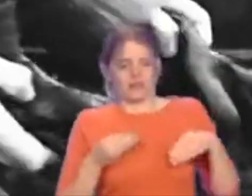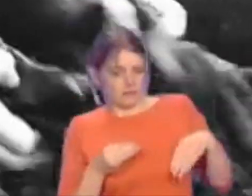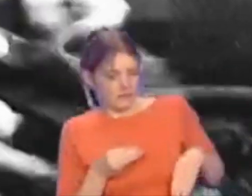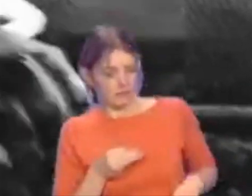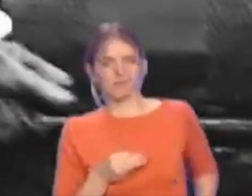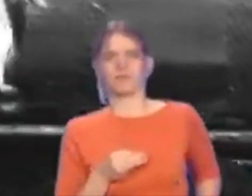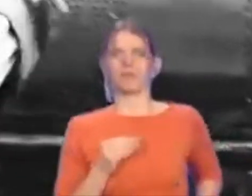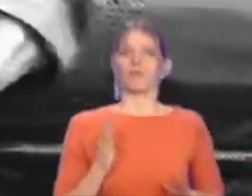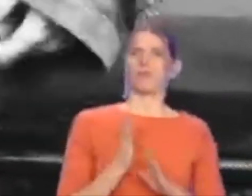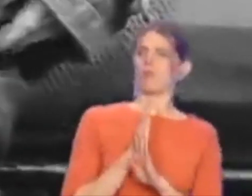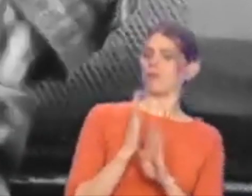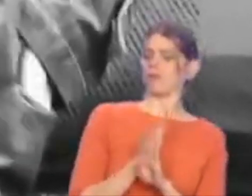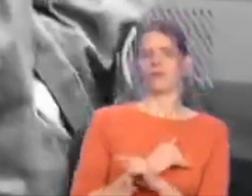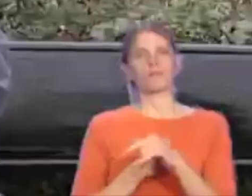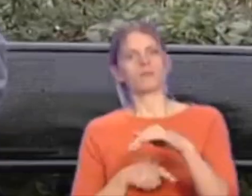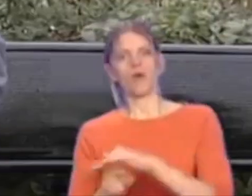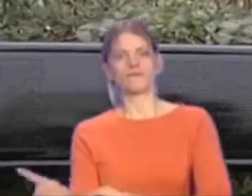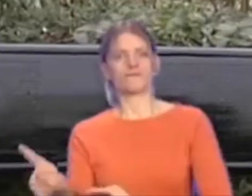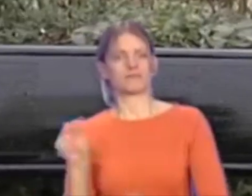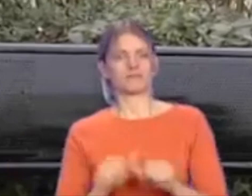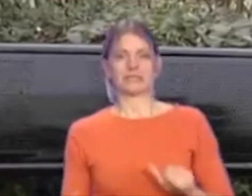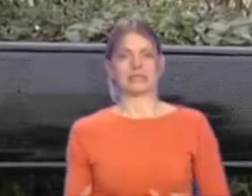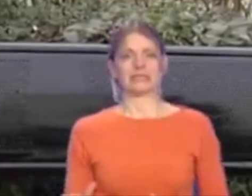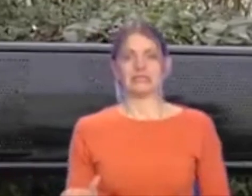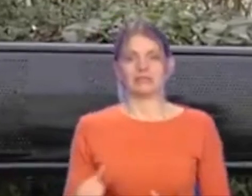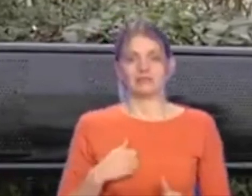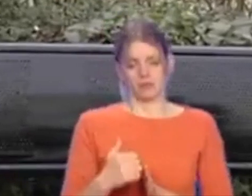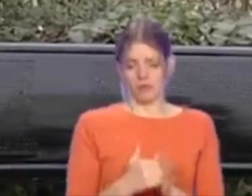All right, I've retrieved it. I've put the gloves on.